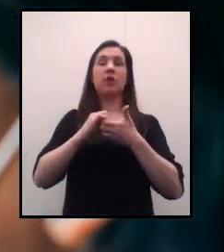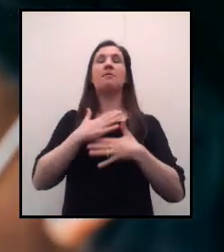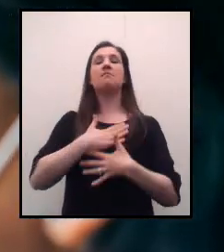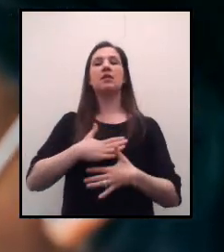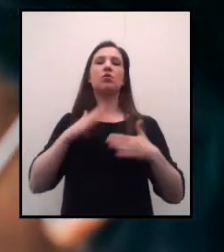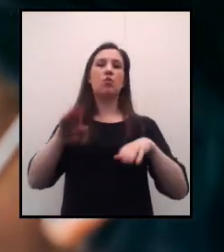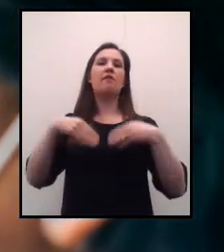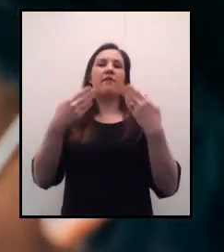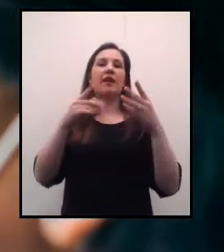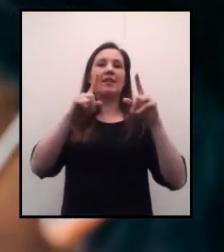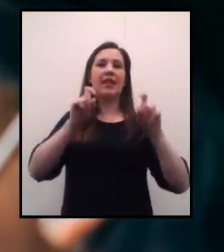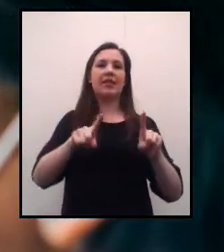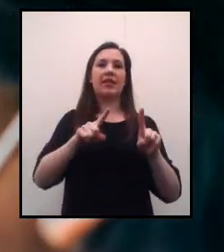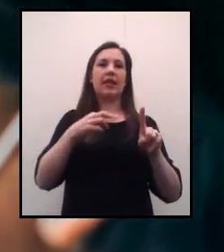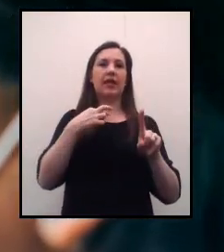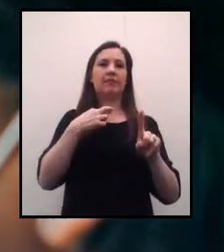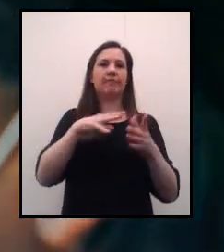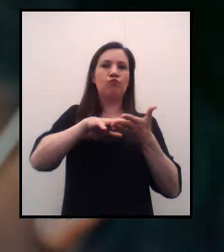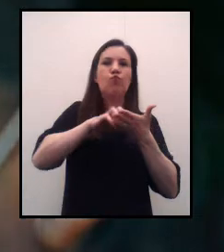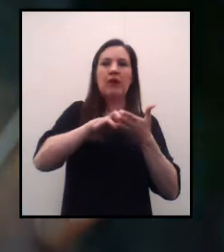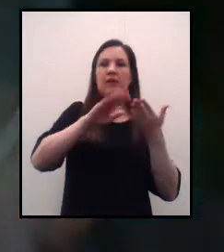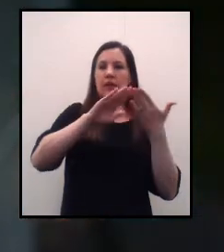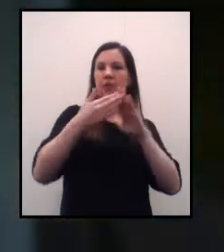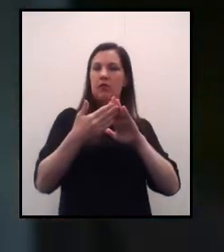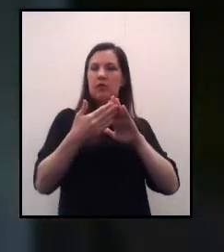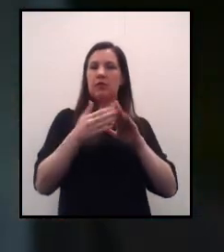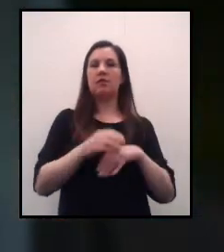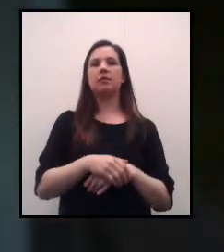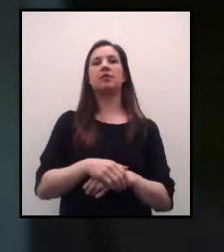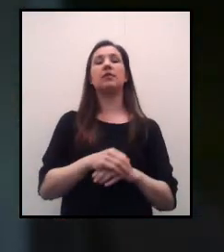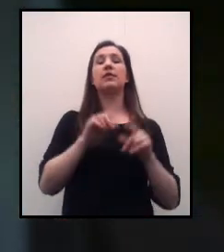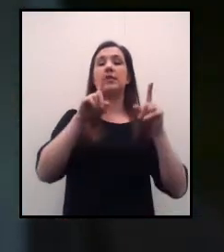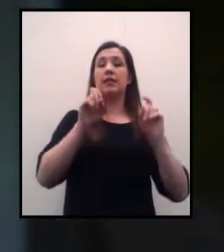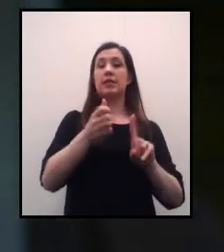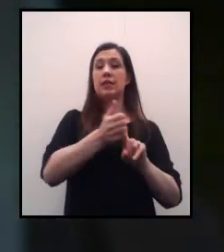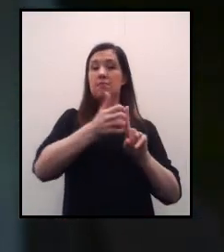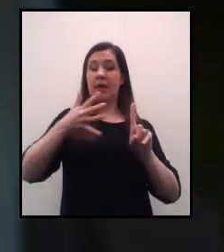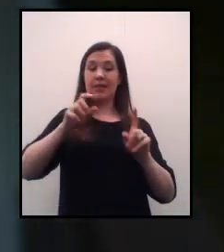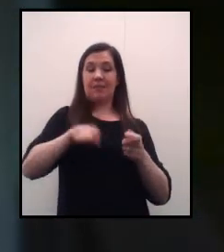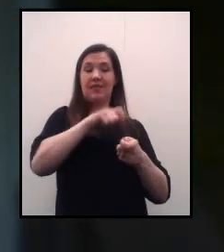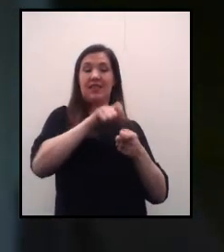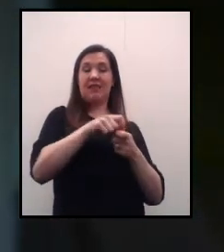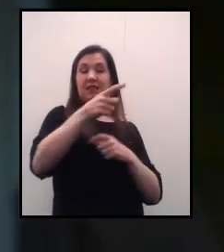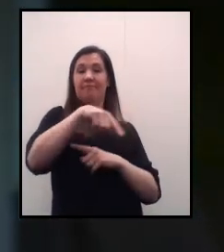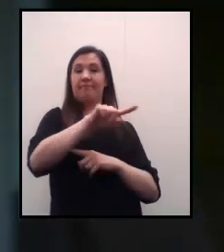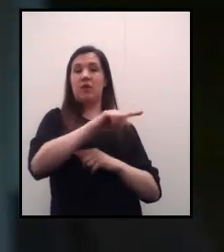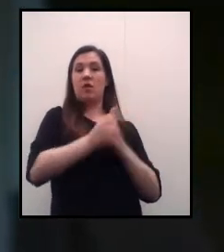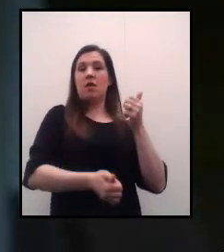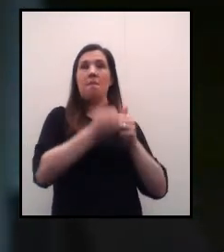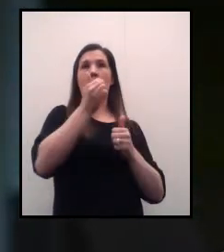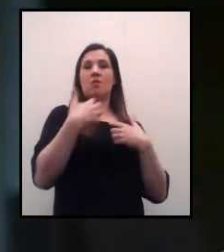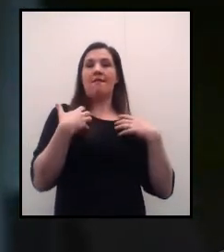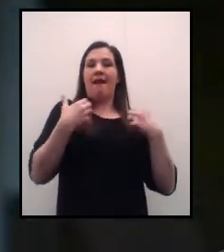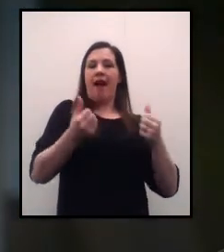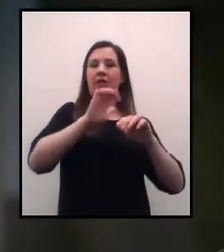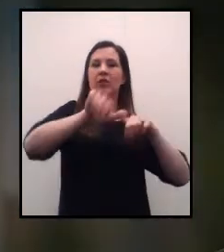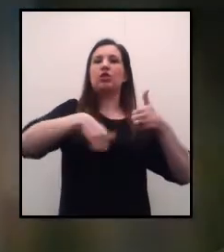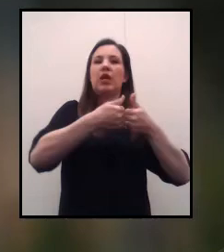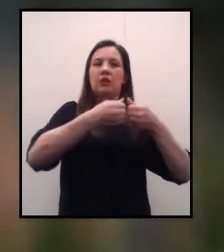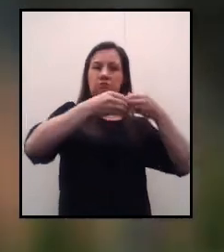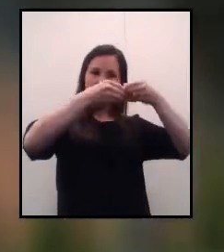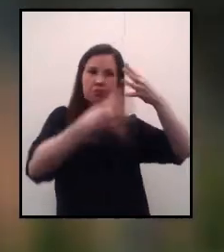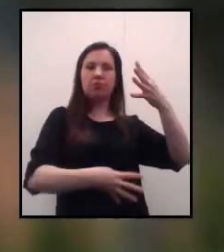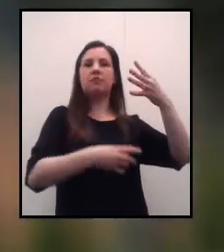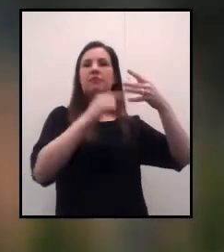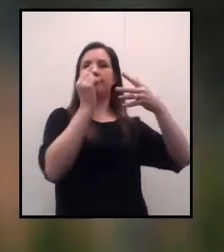vulnerable neighborhoods. Expanding testing, particularly for residents with the most health challenges, is